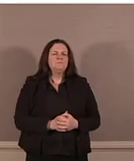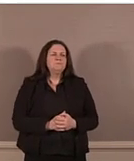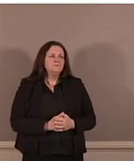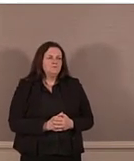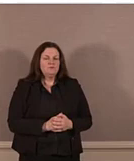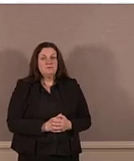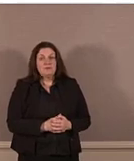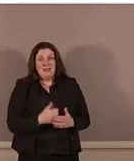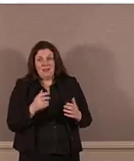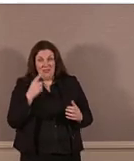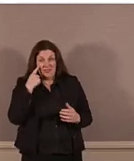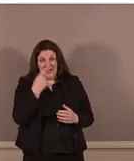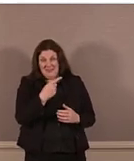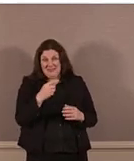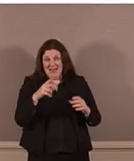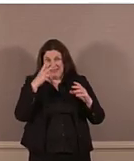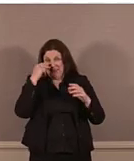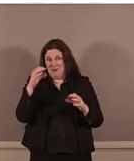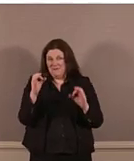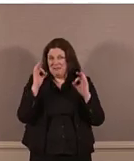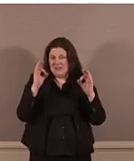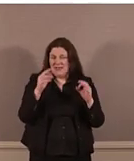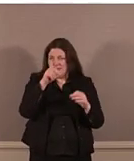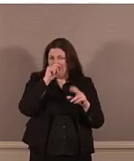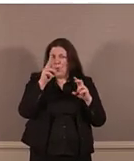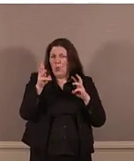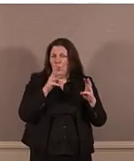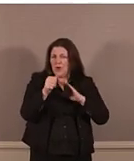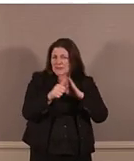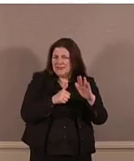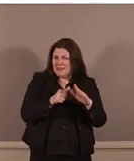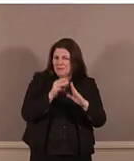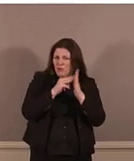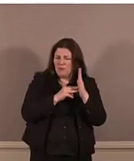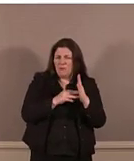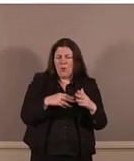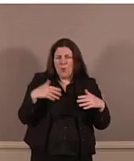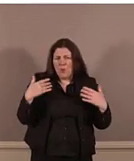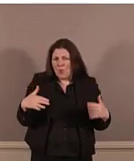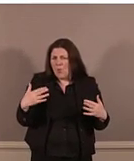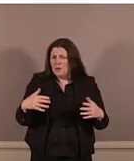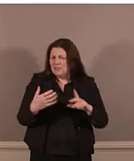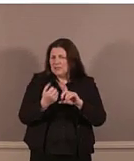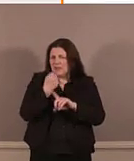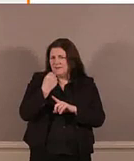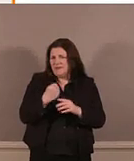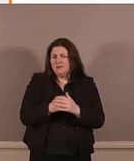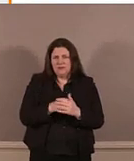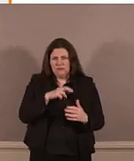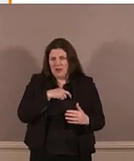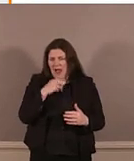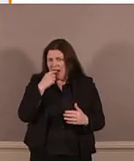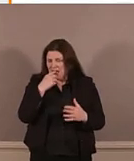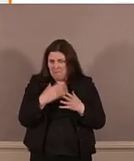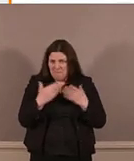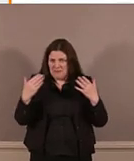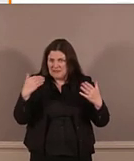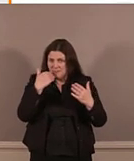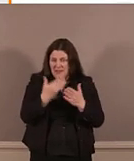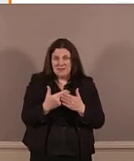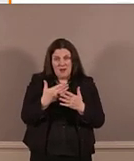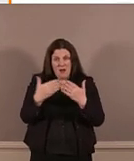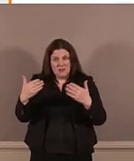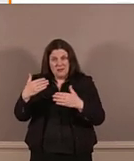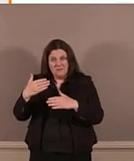think is absolutely fantastic, the Work Skills Programme. And again, this has been really successful, and actually there's massive demand. We have a lot of